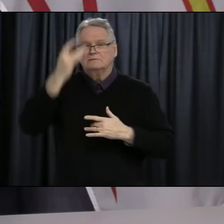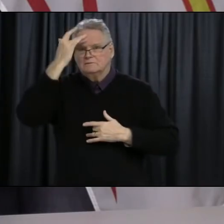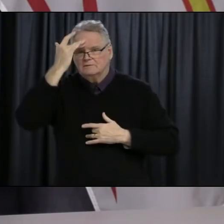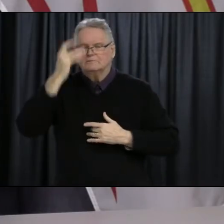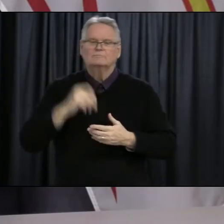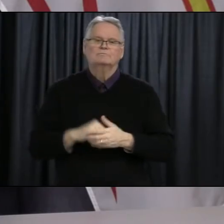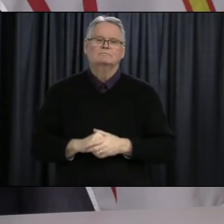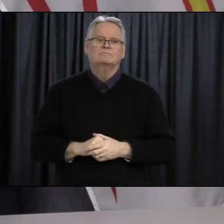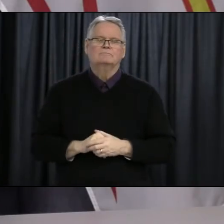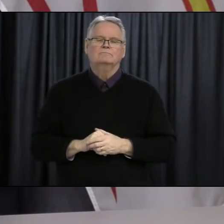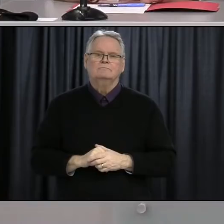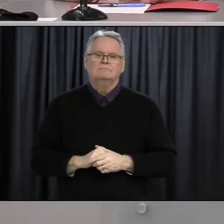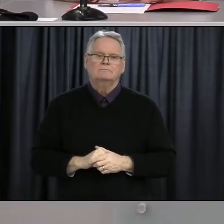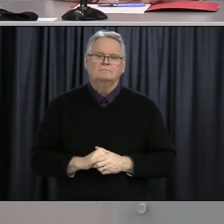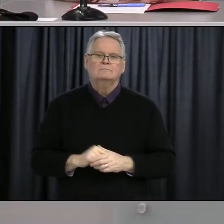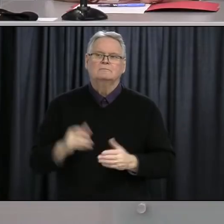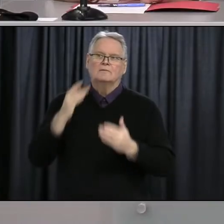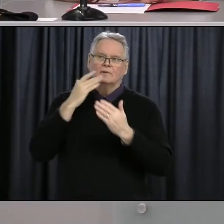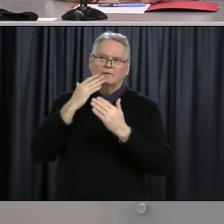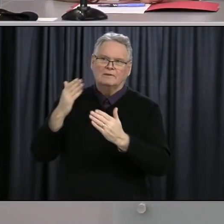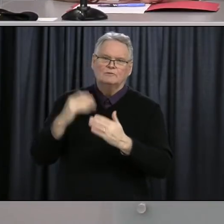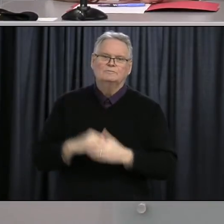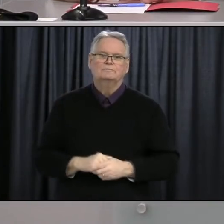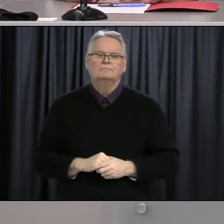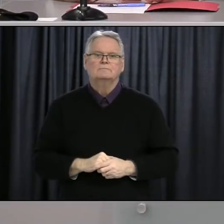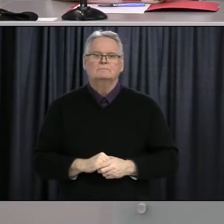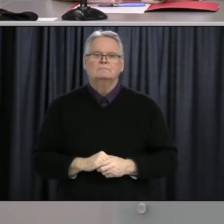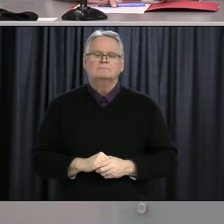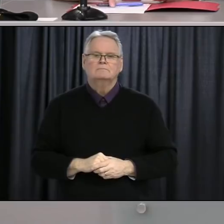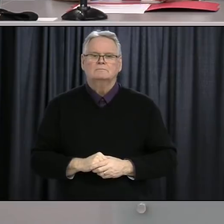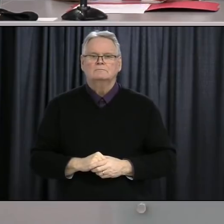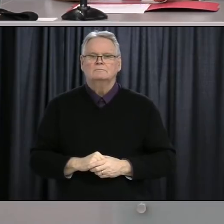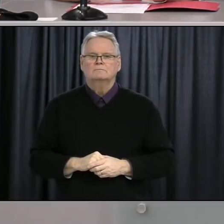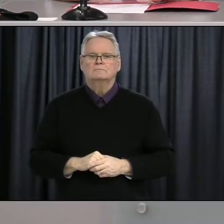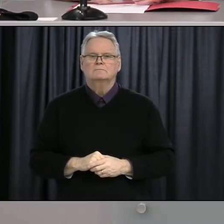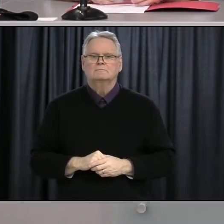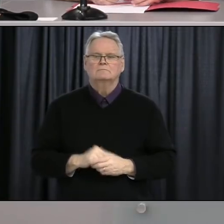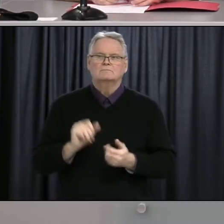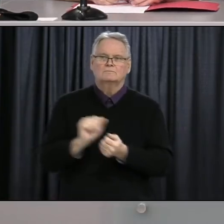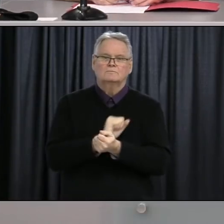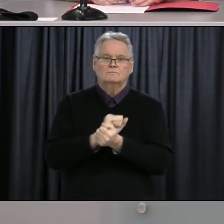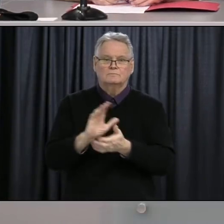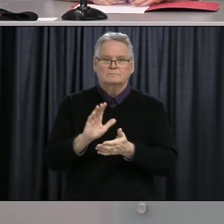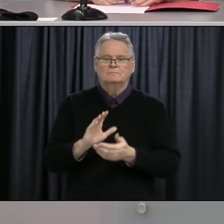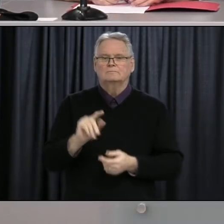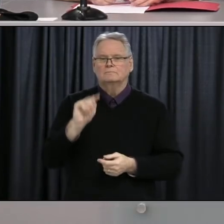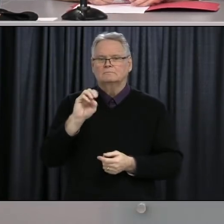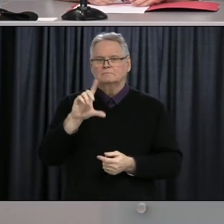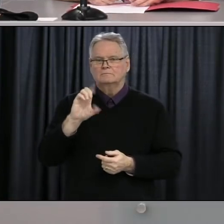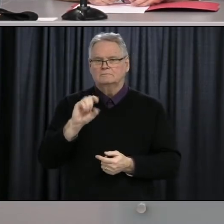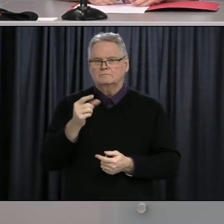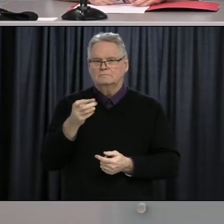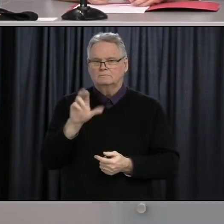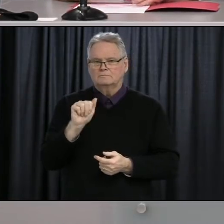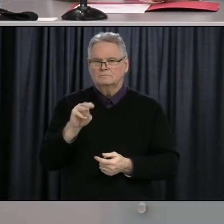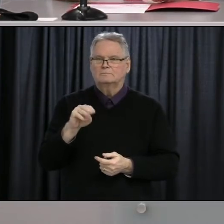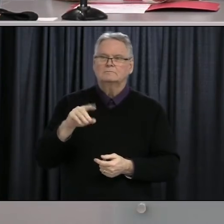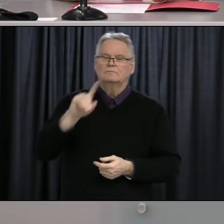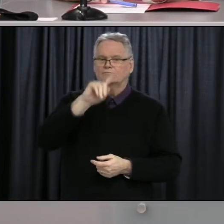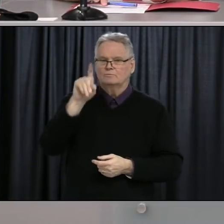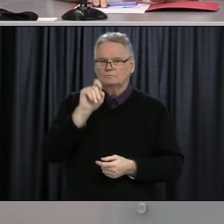Thank you. Our next questions are from Peter Jackson with The Telegram. Please go ahead. Good